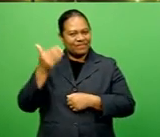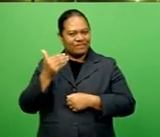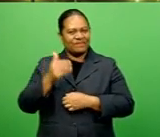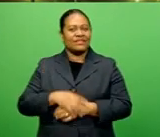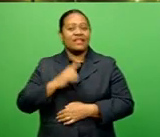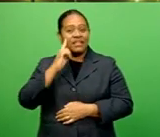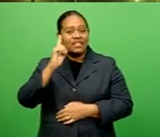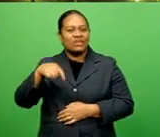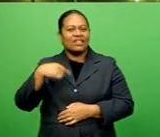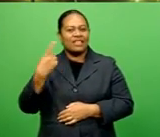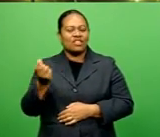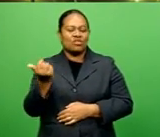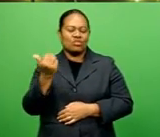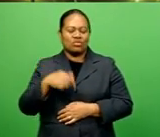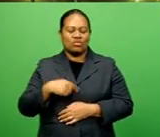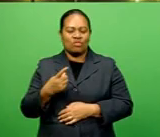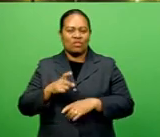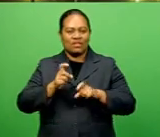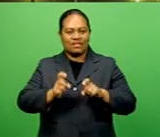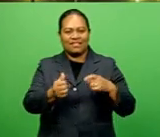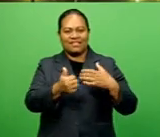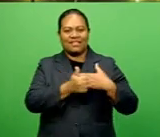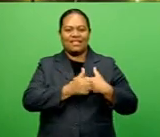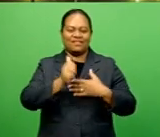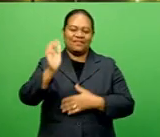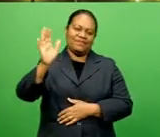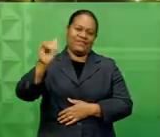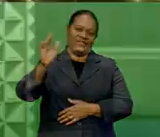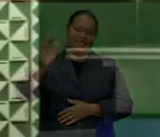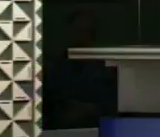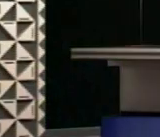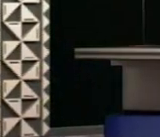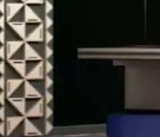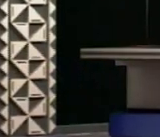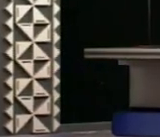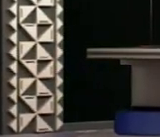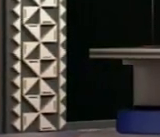you again tomorrow. Until then, stay safe. Modemanda.